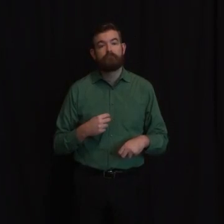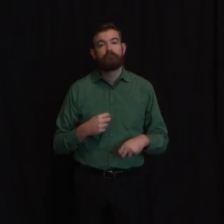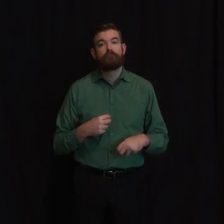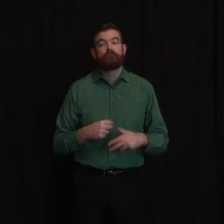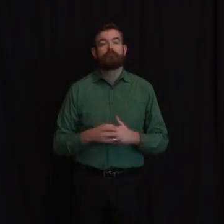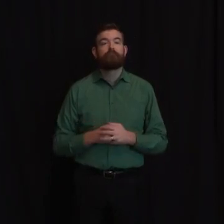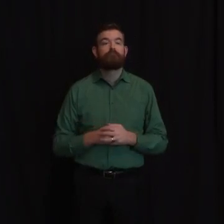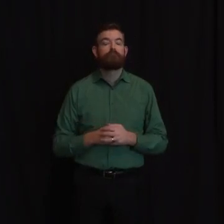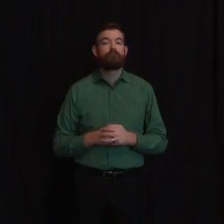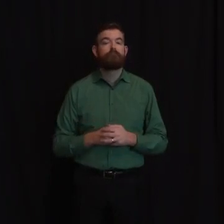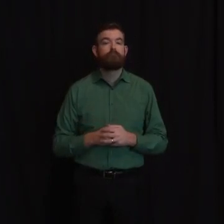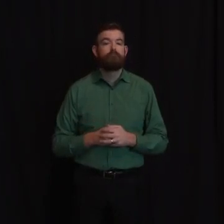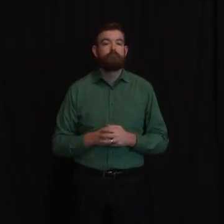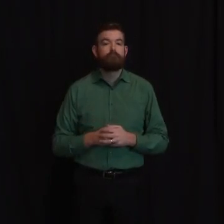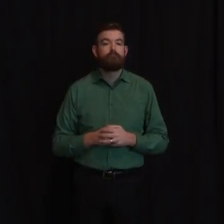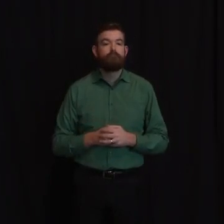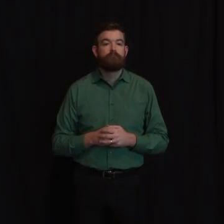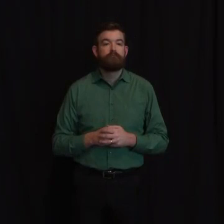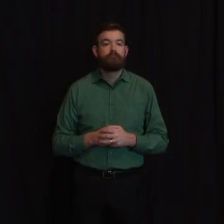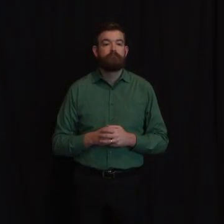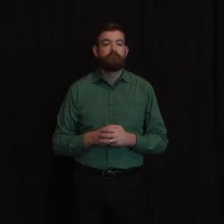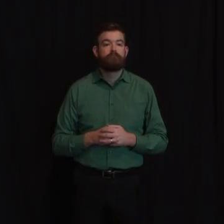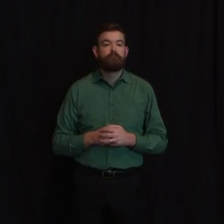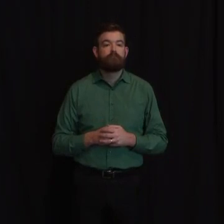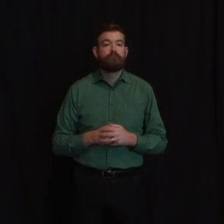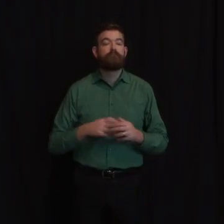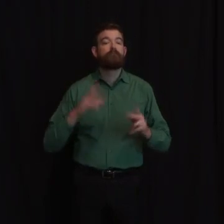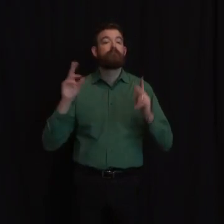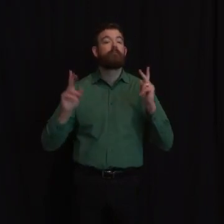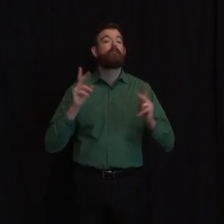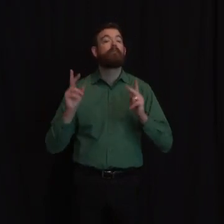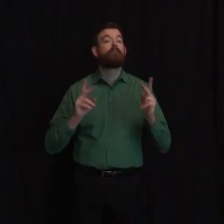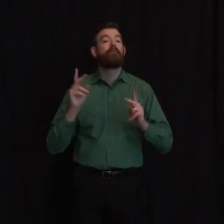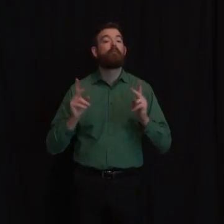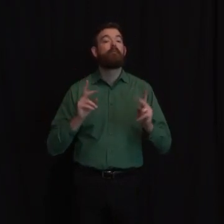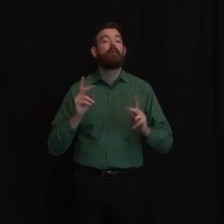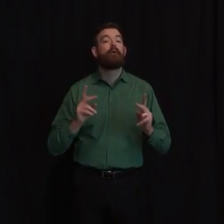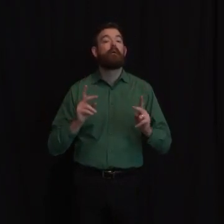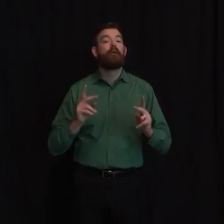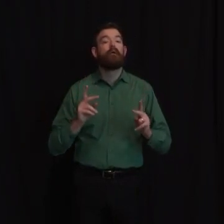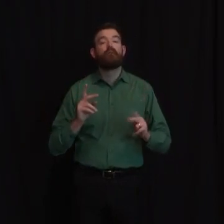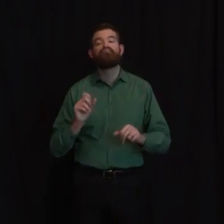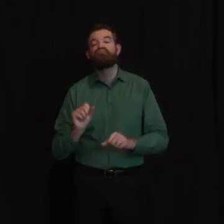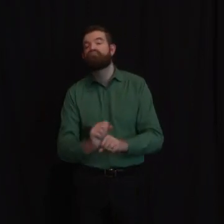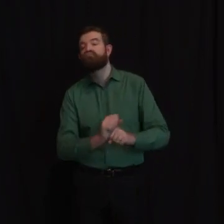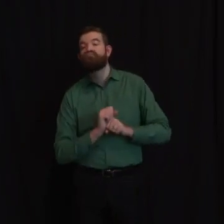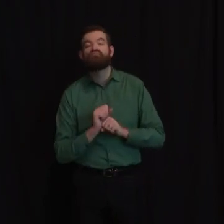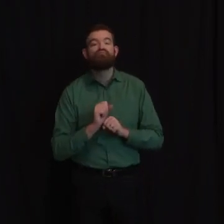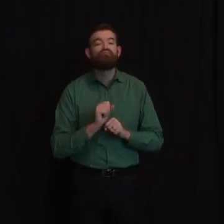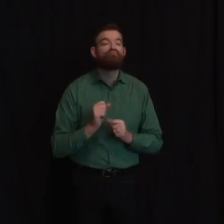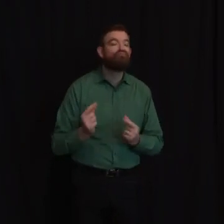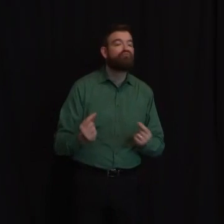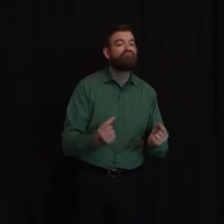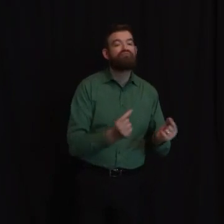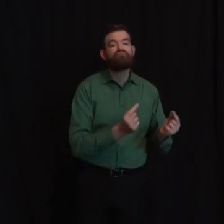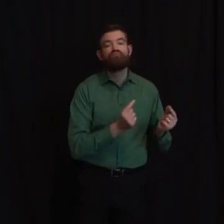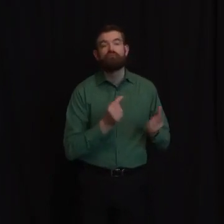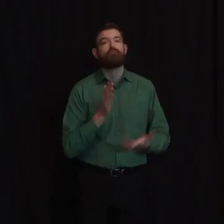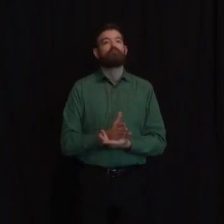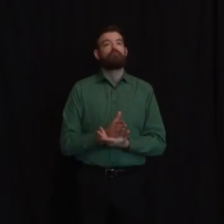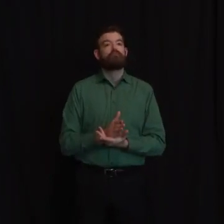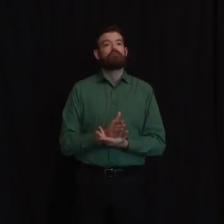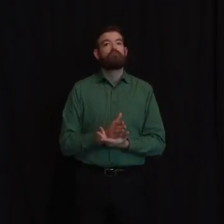all those charts, graphs, and progress is shocking. In other words, if we all let our hair down right now, if we let our guard down right now,